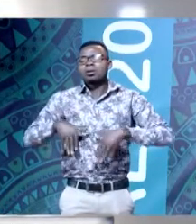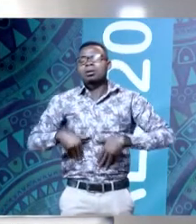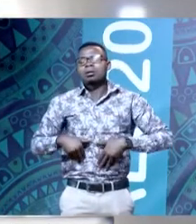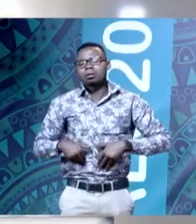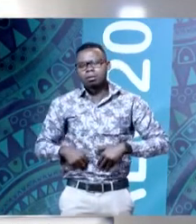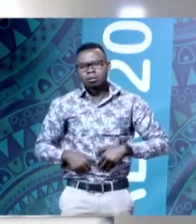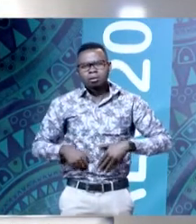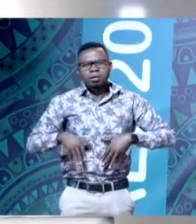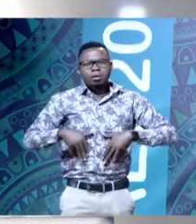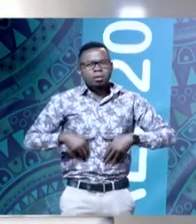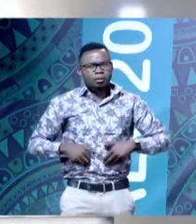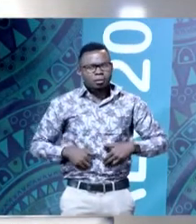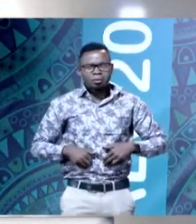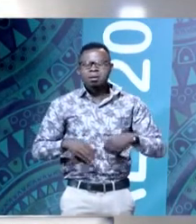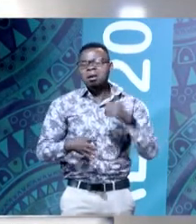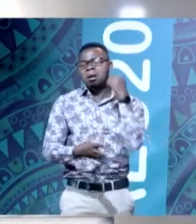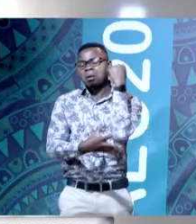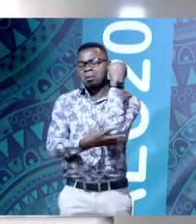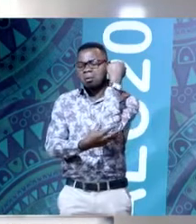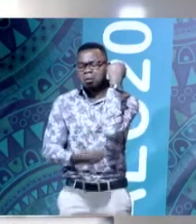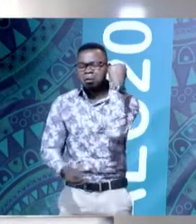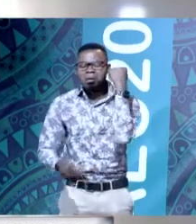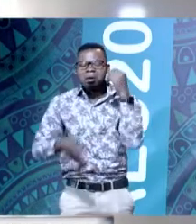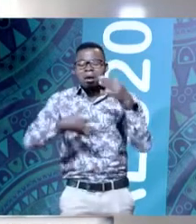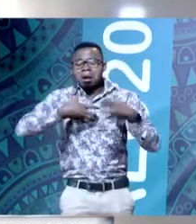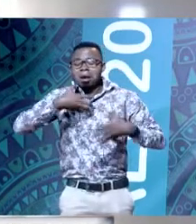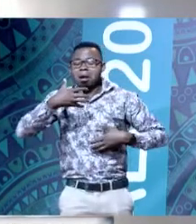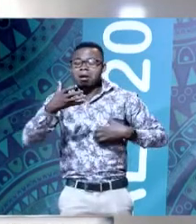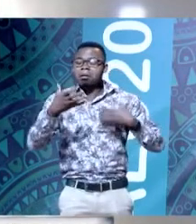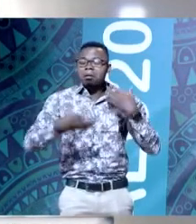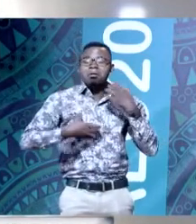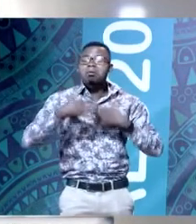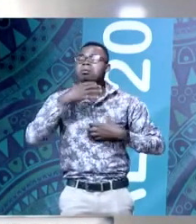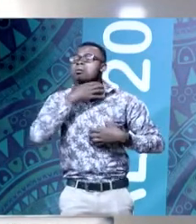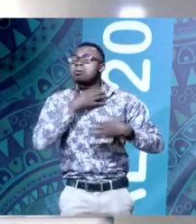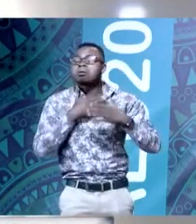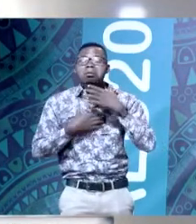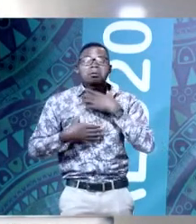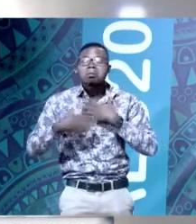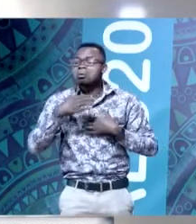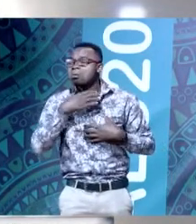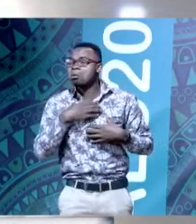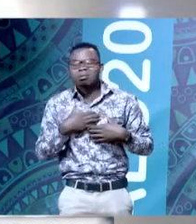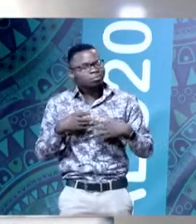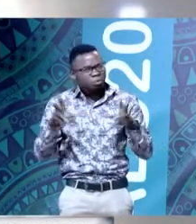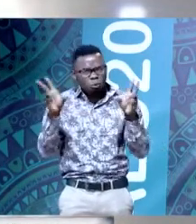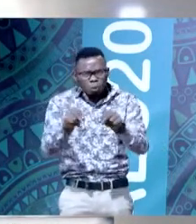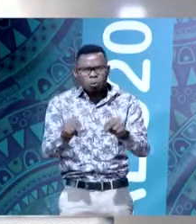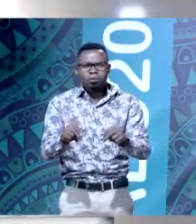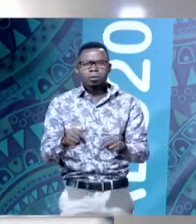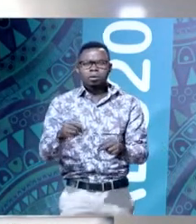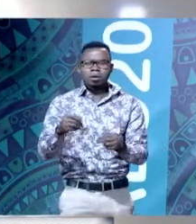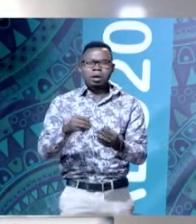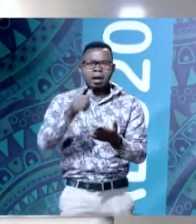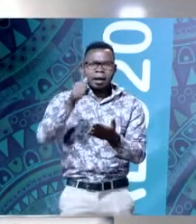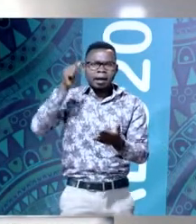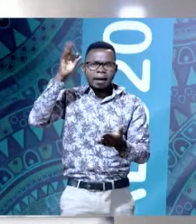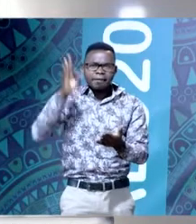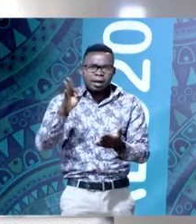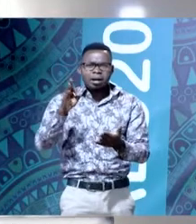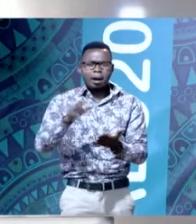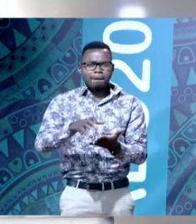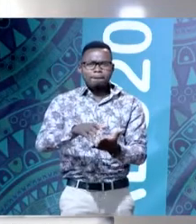poverty, hunger, internecine war, irresponsibility. Let us work closely. Let us work